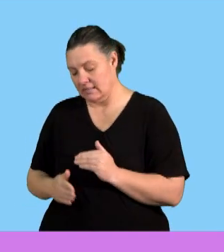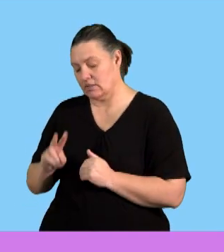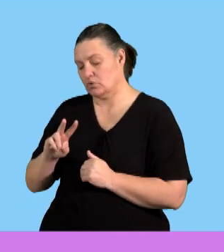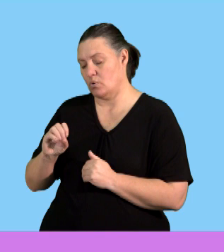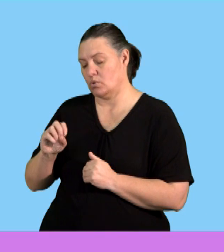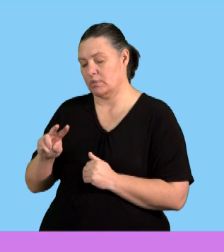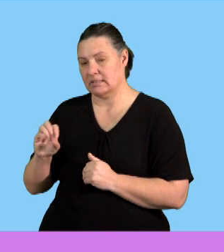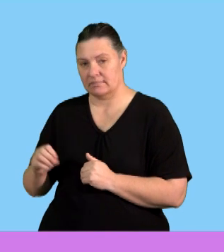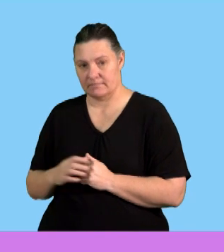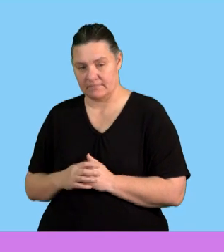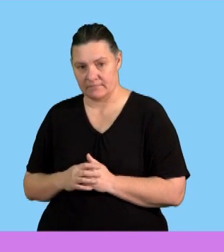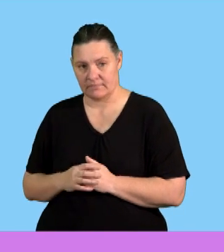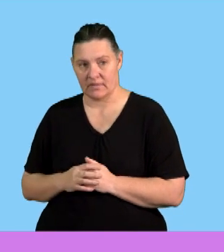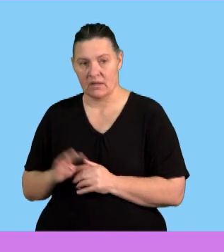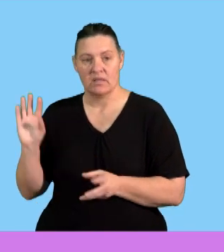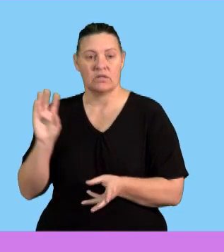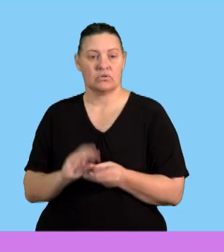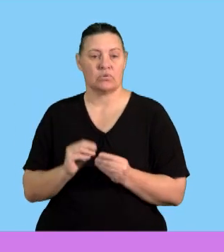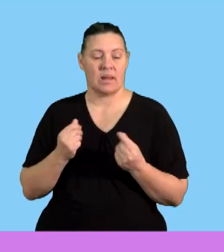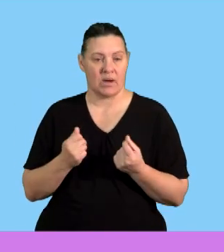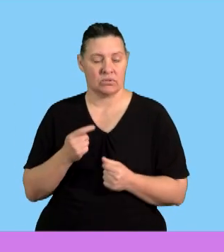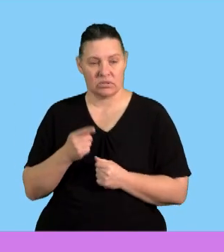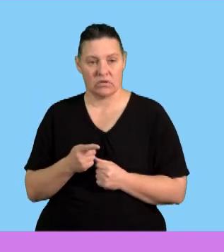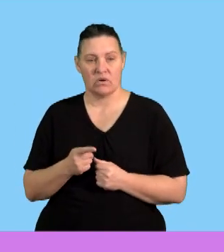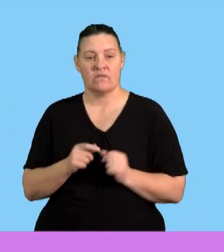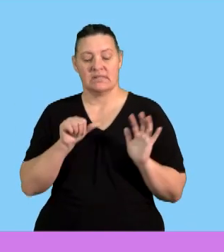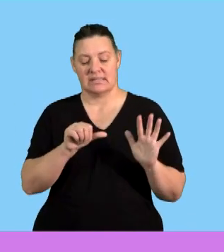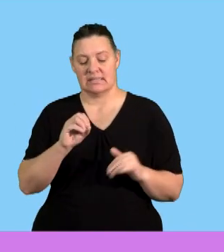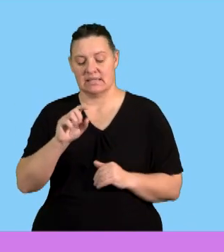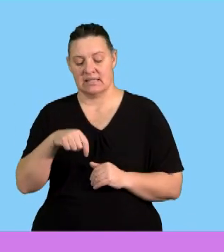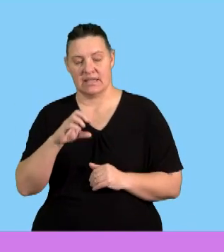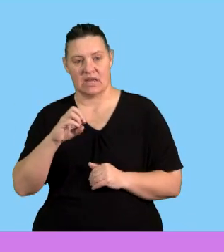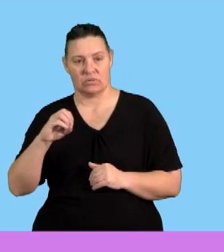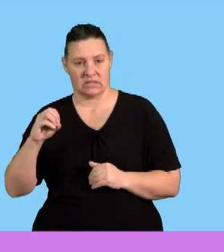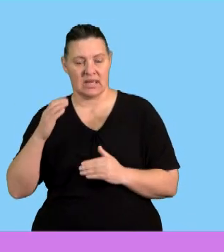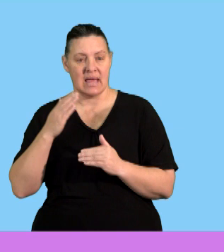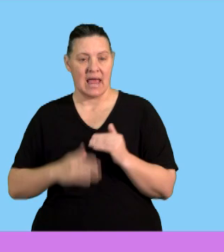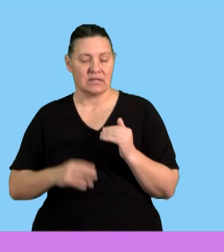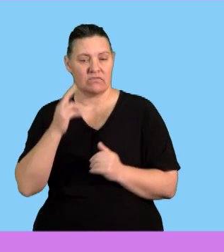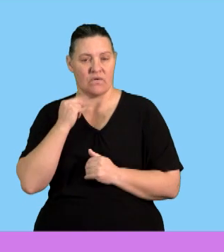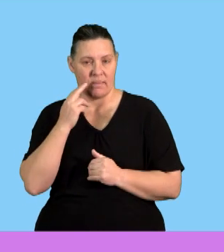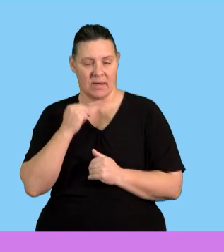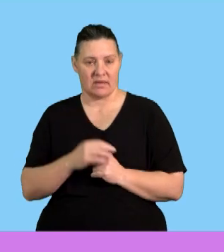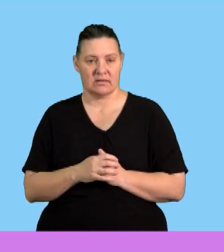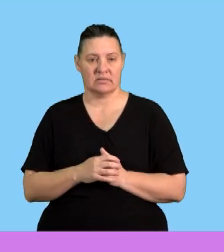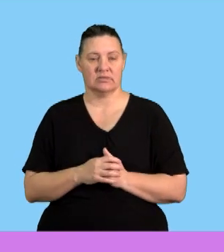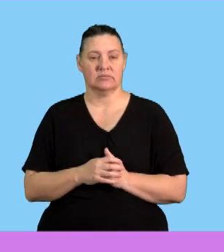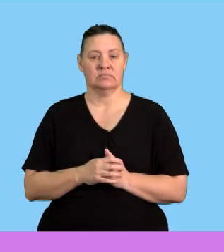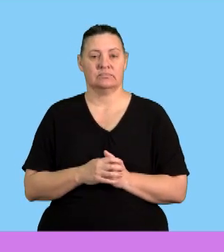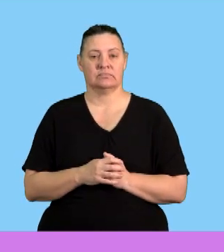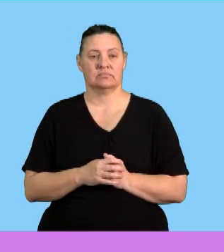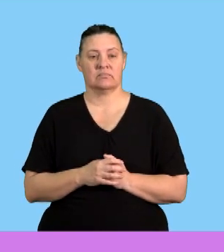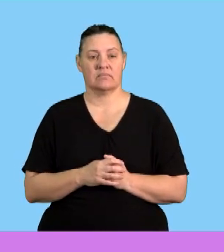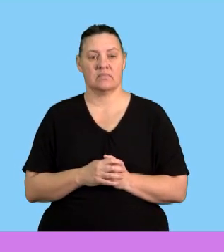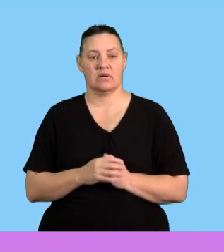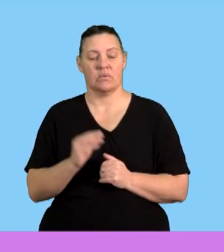the end of 2020. The total amount of 60,000 at the end of November, that is what he